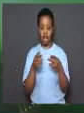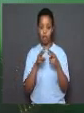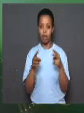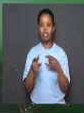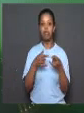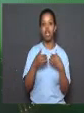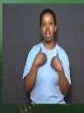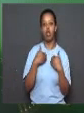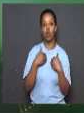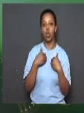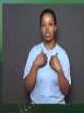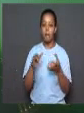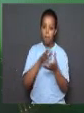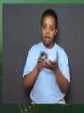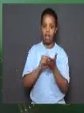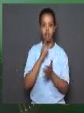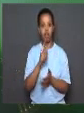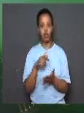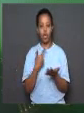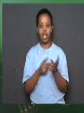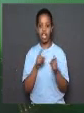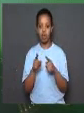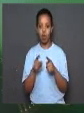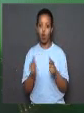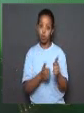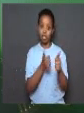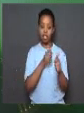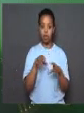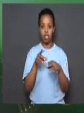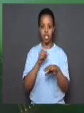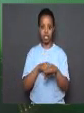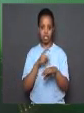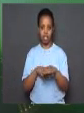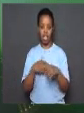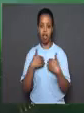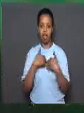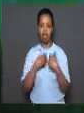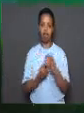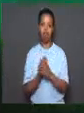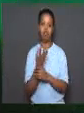related. This is frequently done in livestock production.